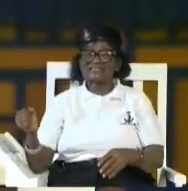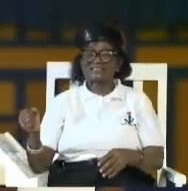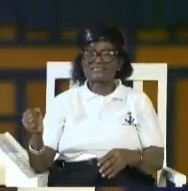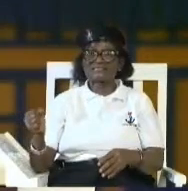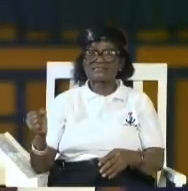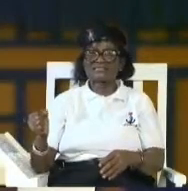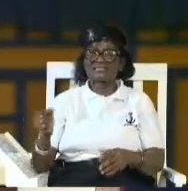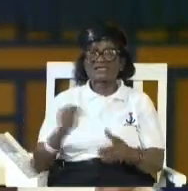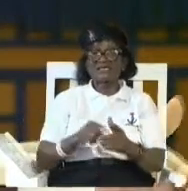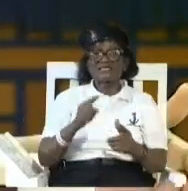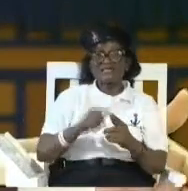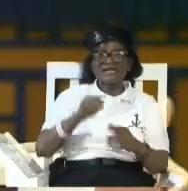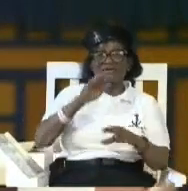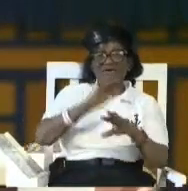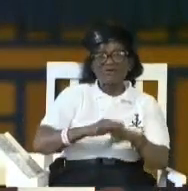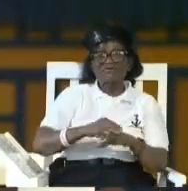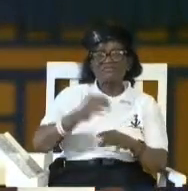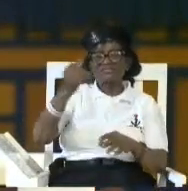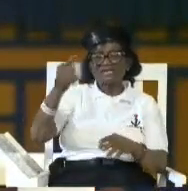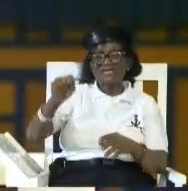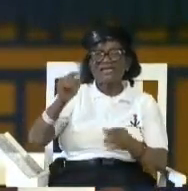And then on the last day,